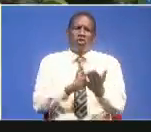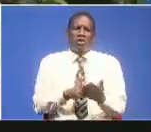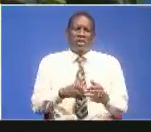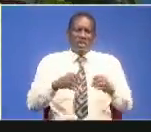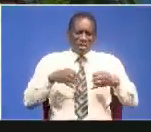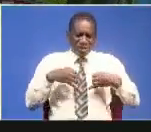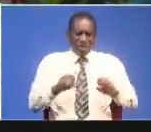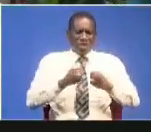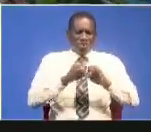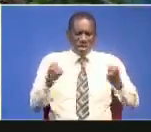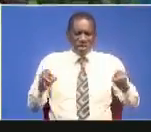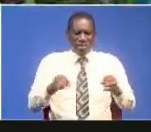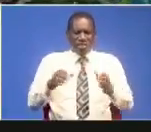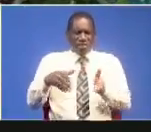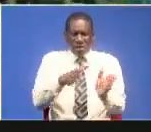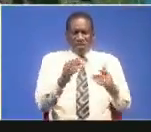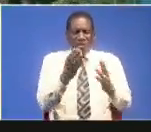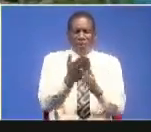between